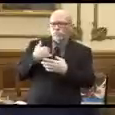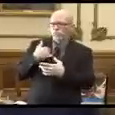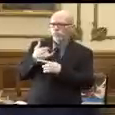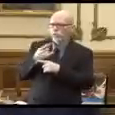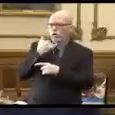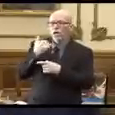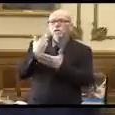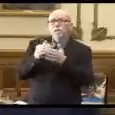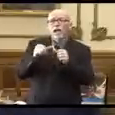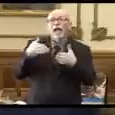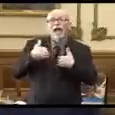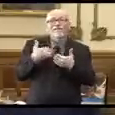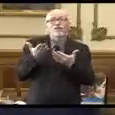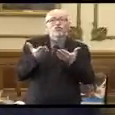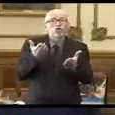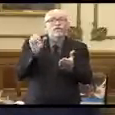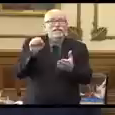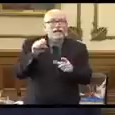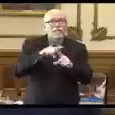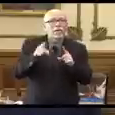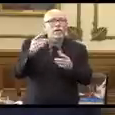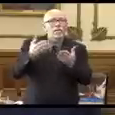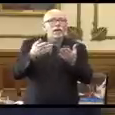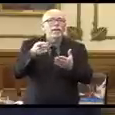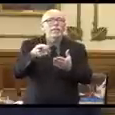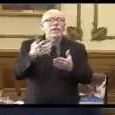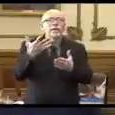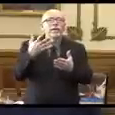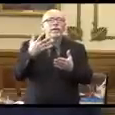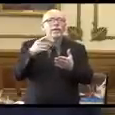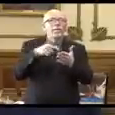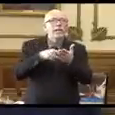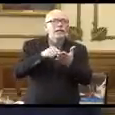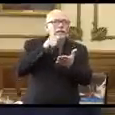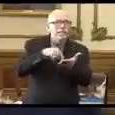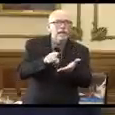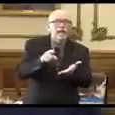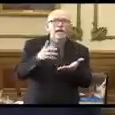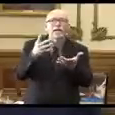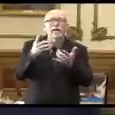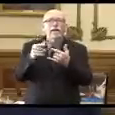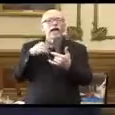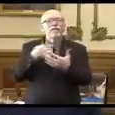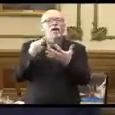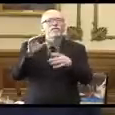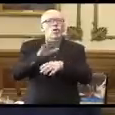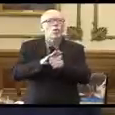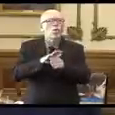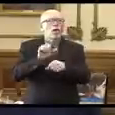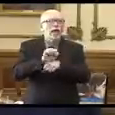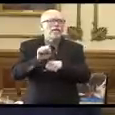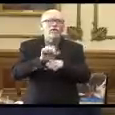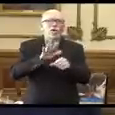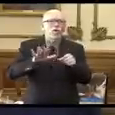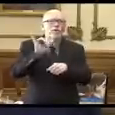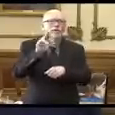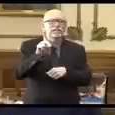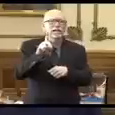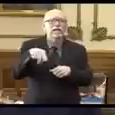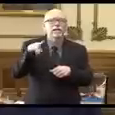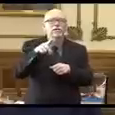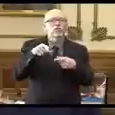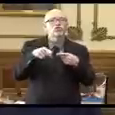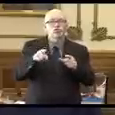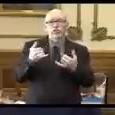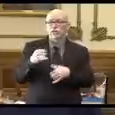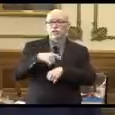where there is service, but maybe the bills haven't been paid, et cetera. And there are a lot of local efforts all over the state of Indiana that during